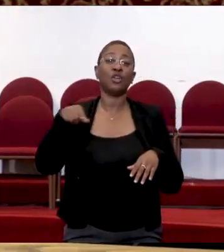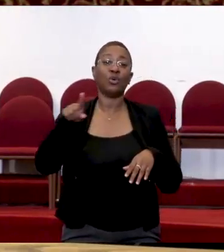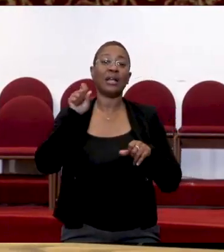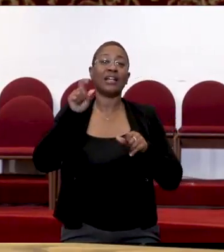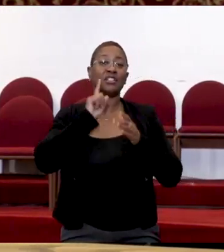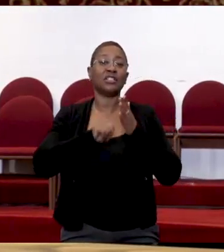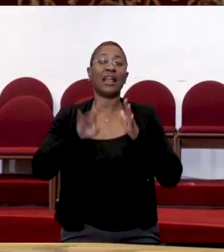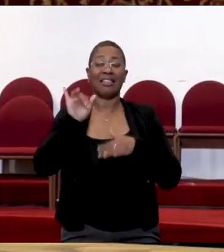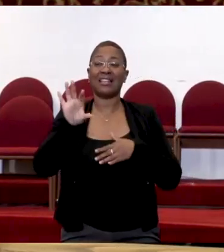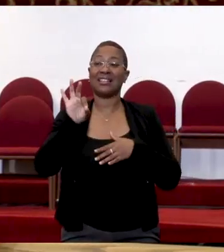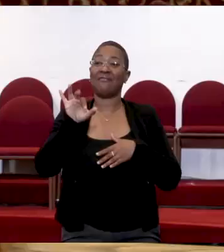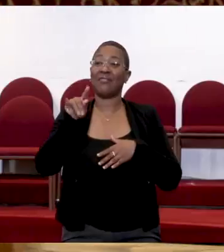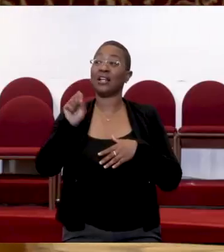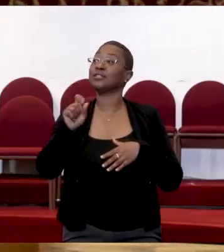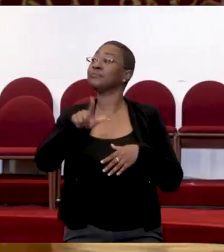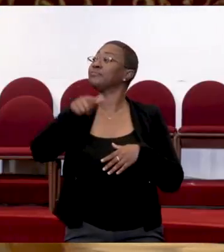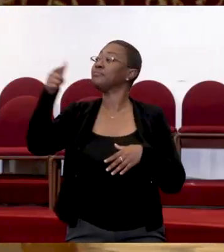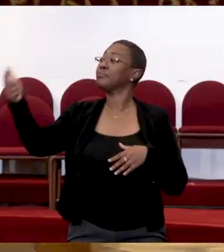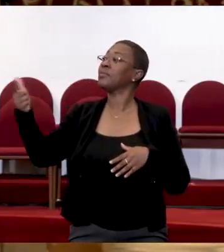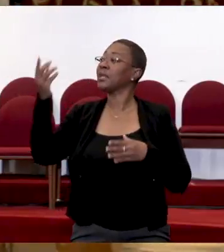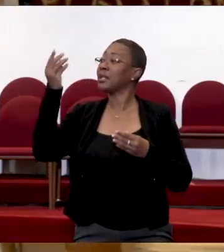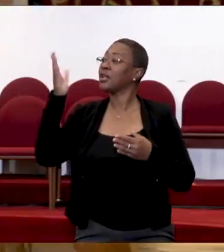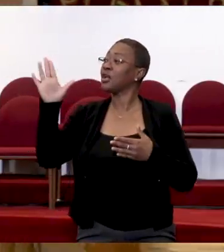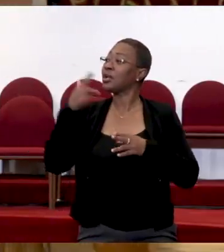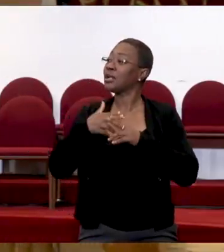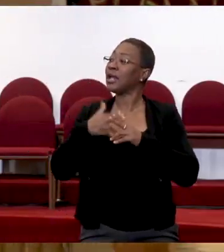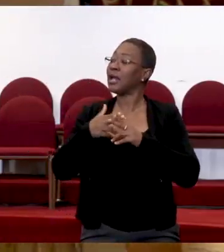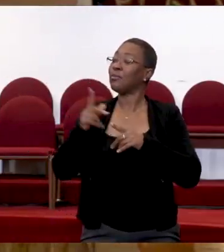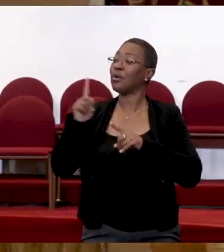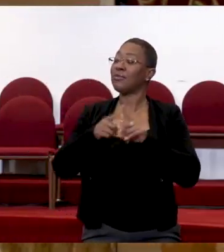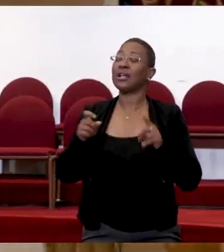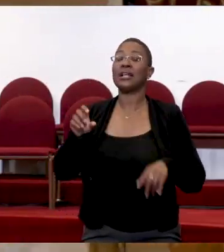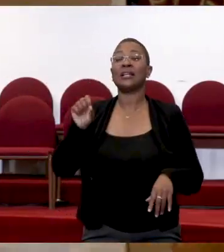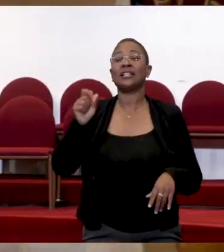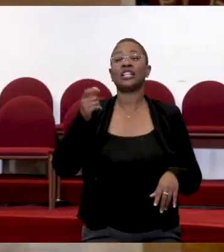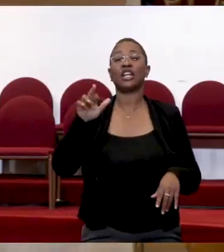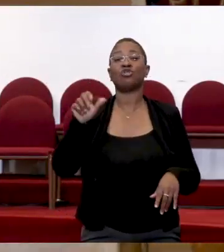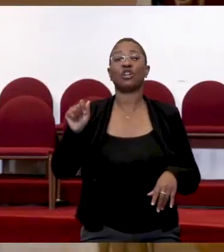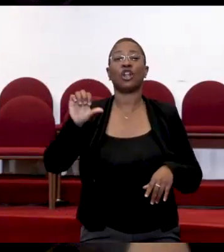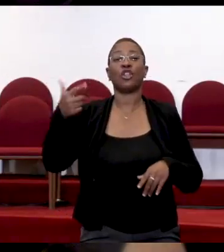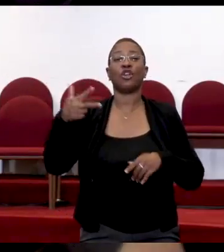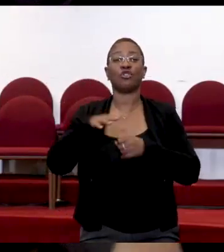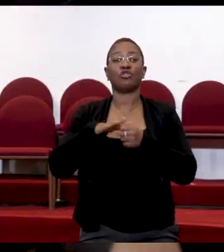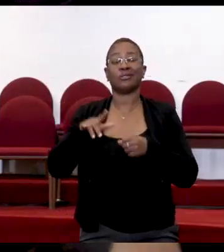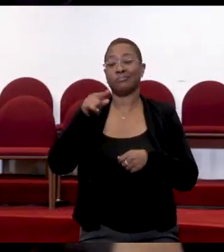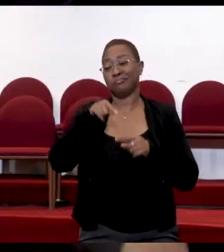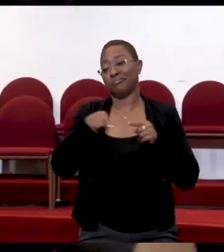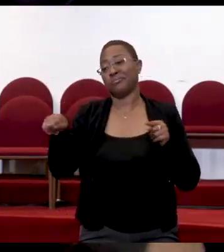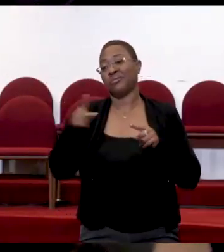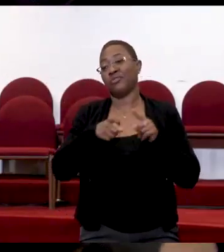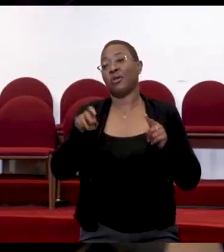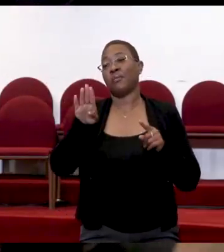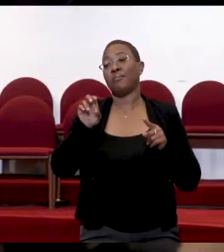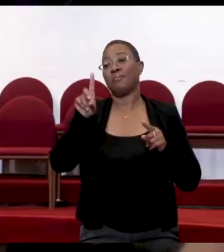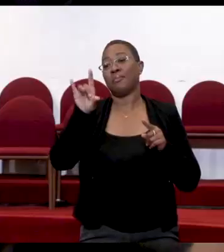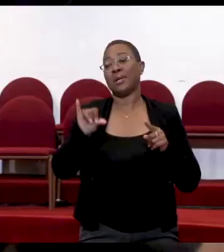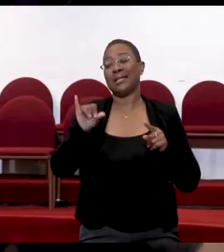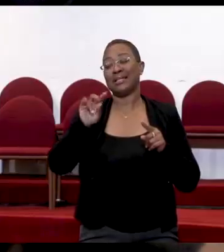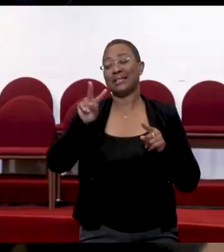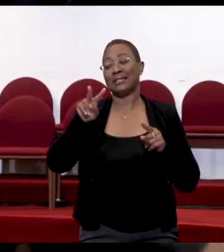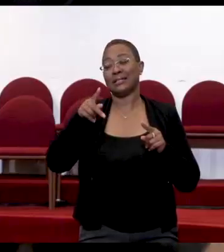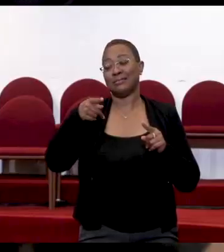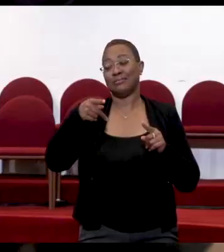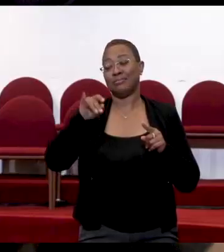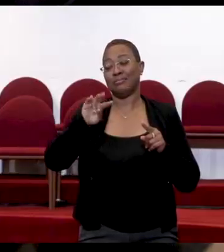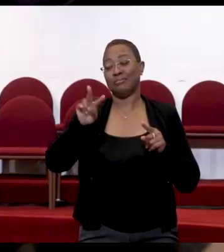Those are the facts. Go ahead. Tell us your name, what neighborhood you're from. Sandra Clayette, 3rd District, right down the street from Buddy's Pizza. Okay. But the 3rd District